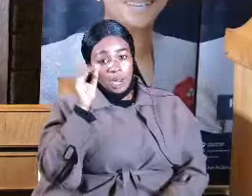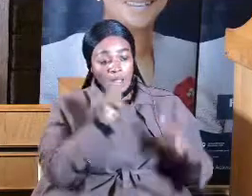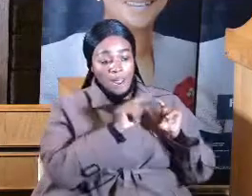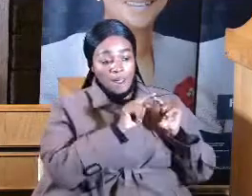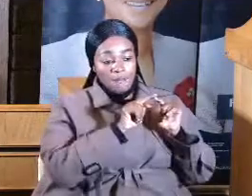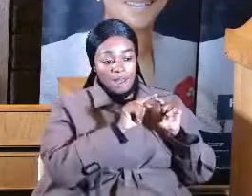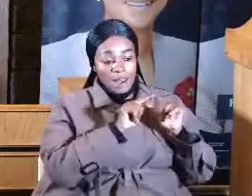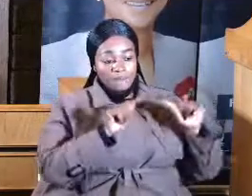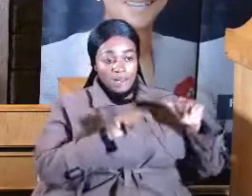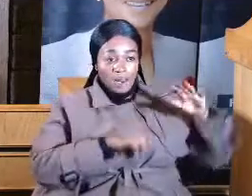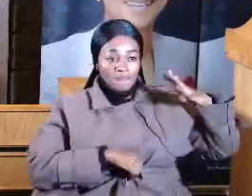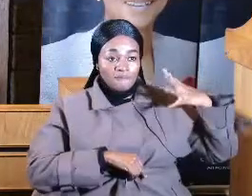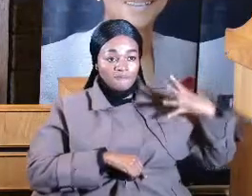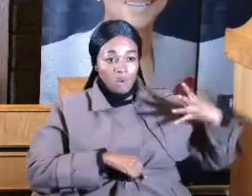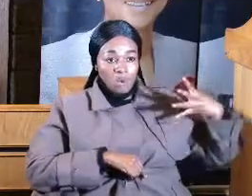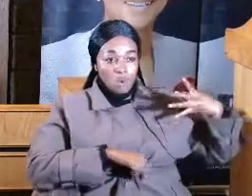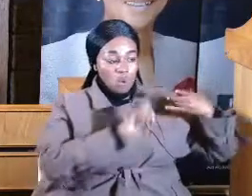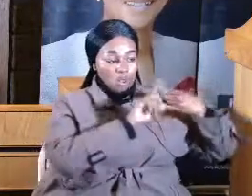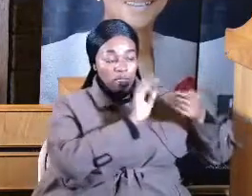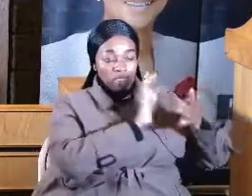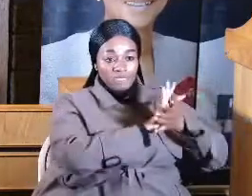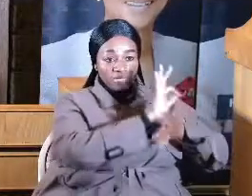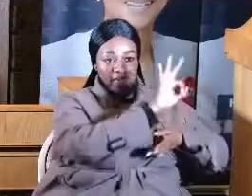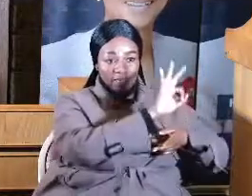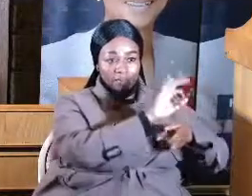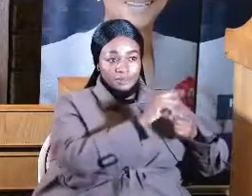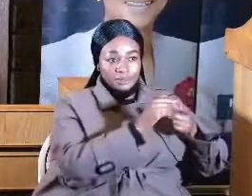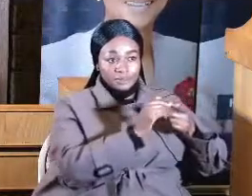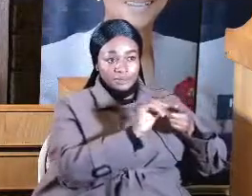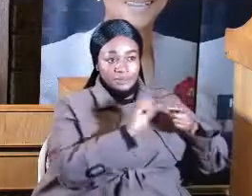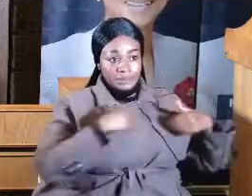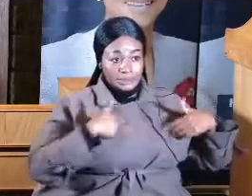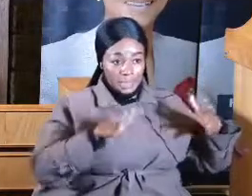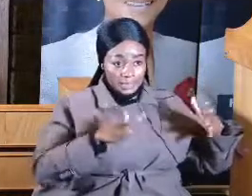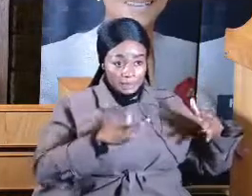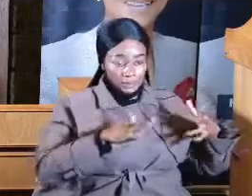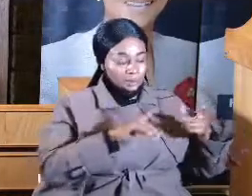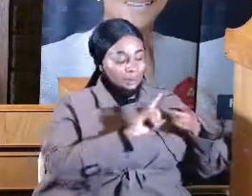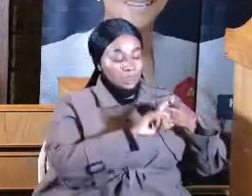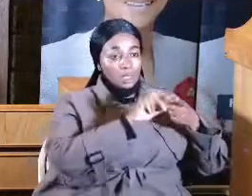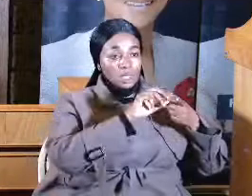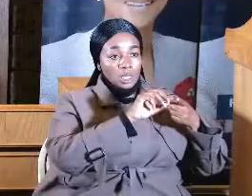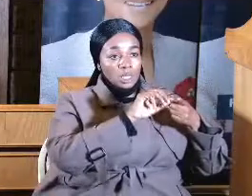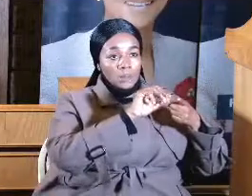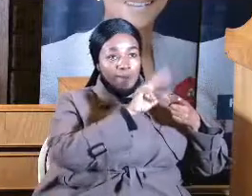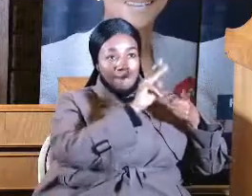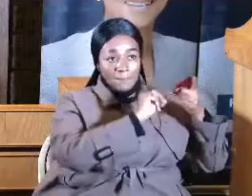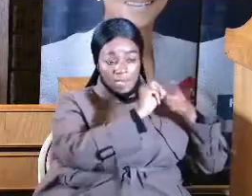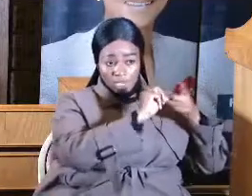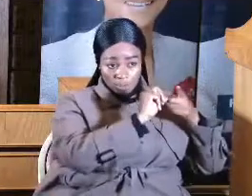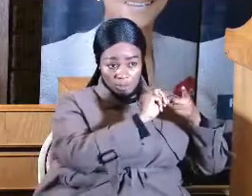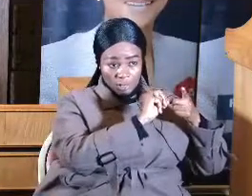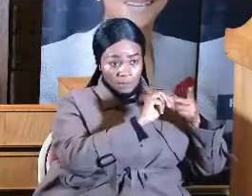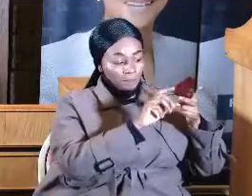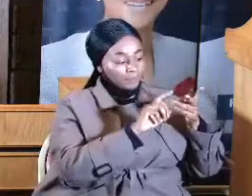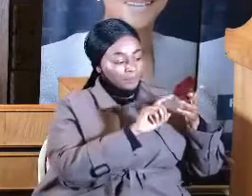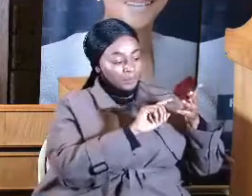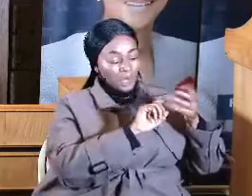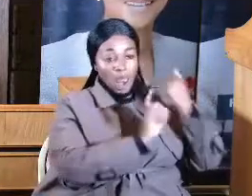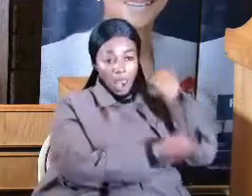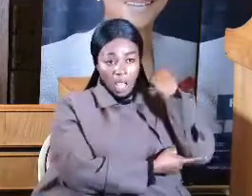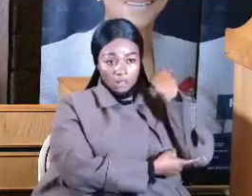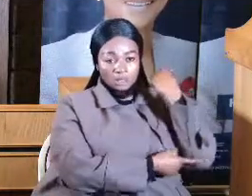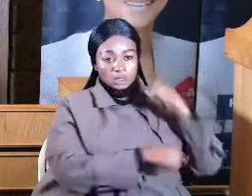four levels, which is level 13 is the entry to senior management, and the last level